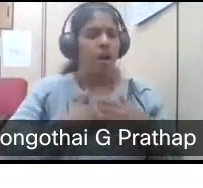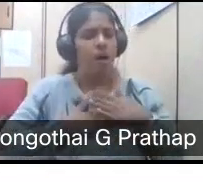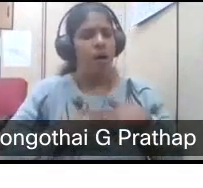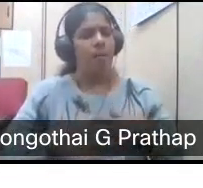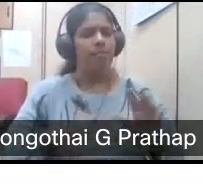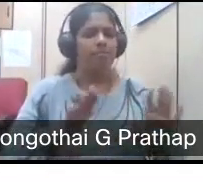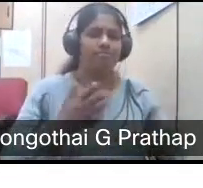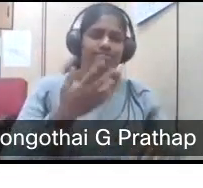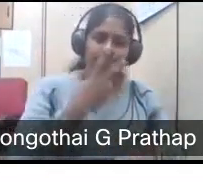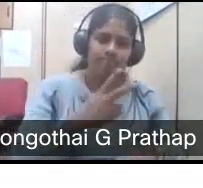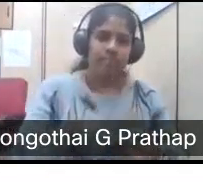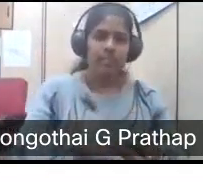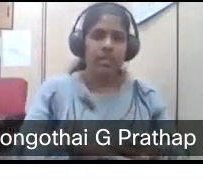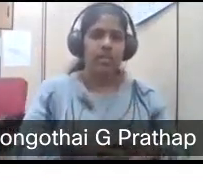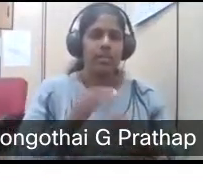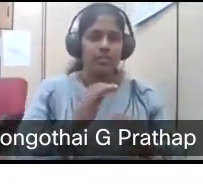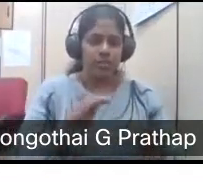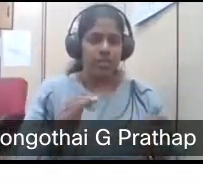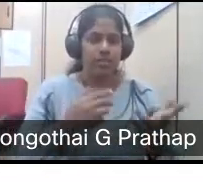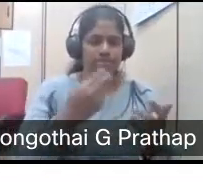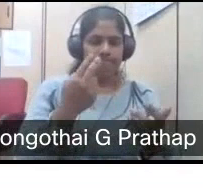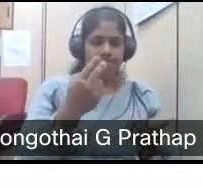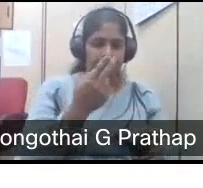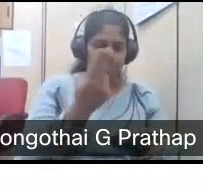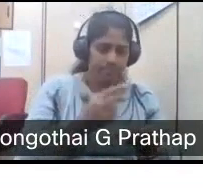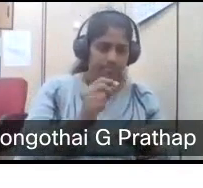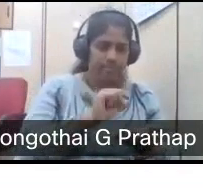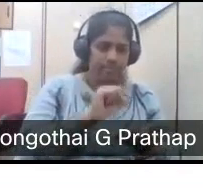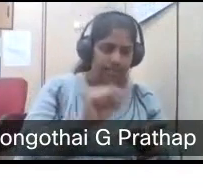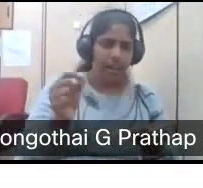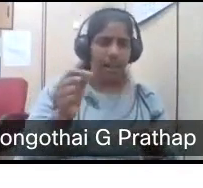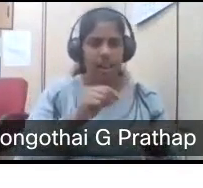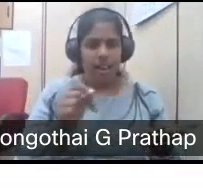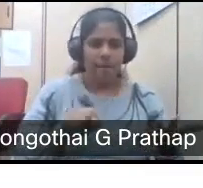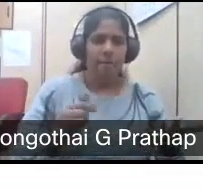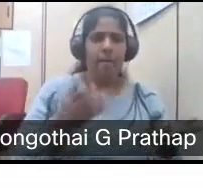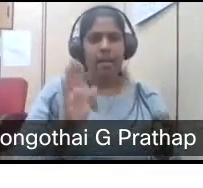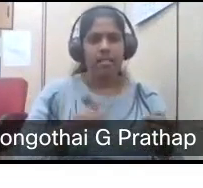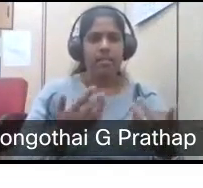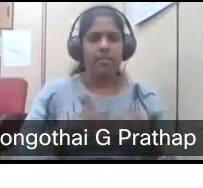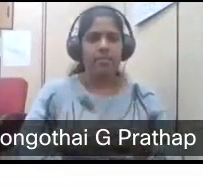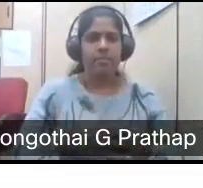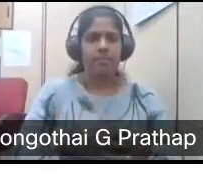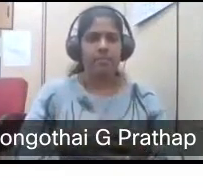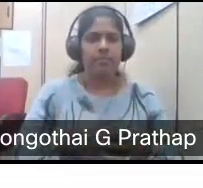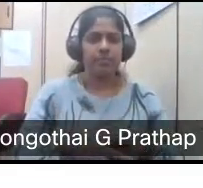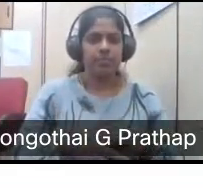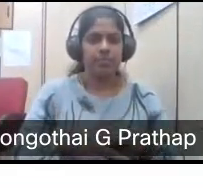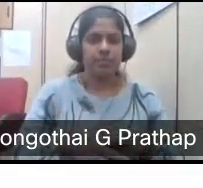scribbling on the page paper, so see, this is